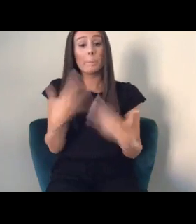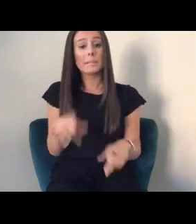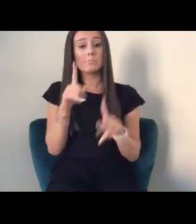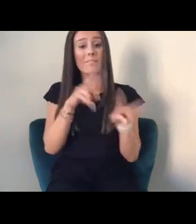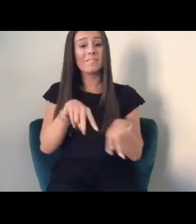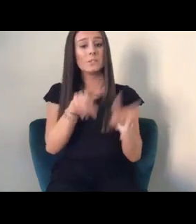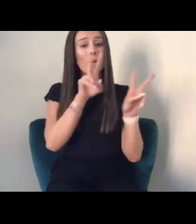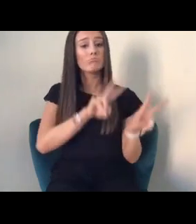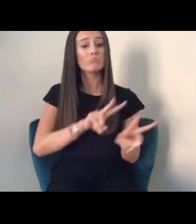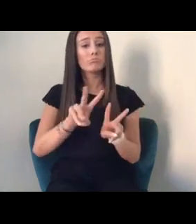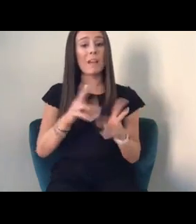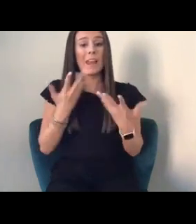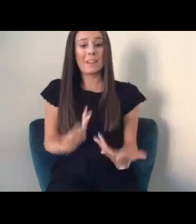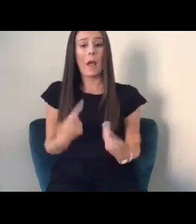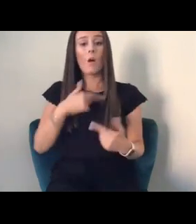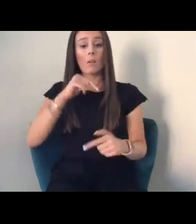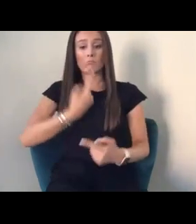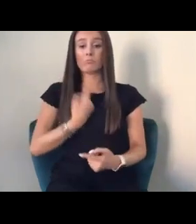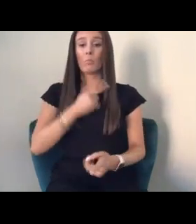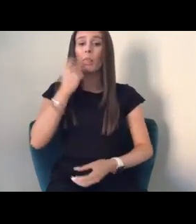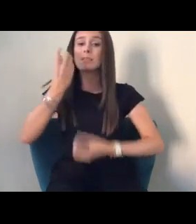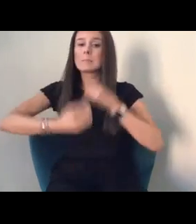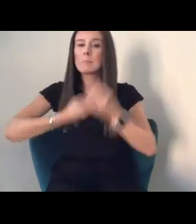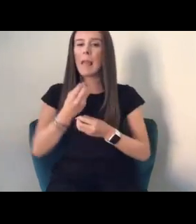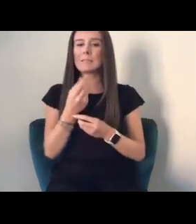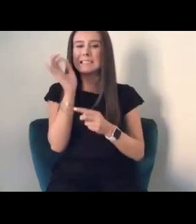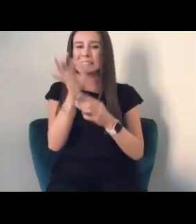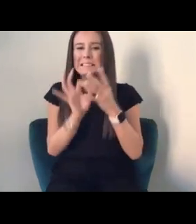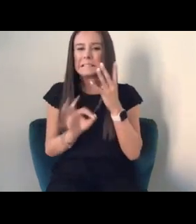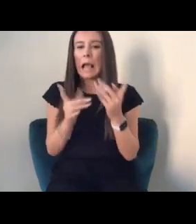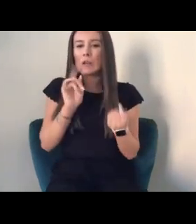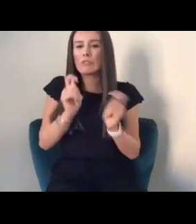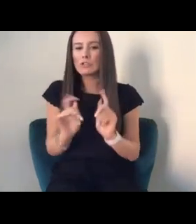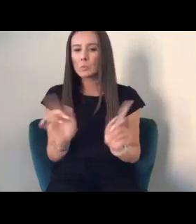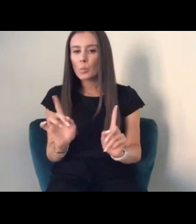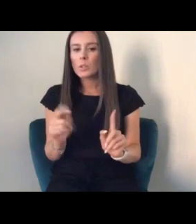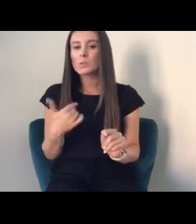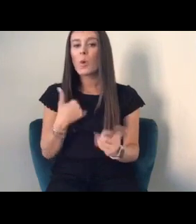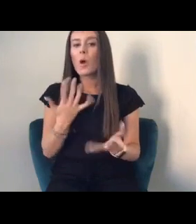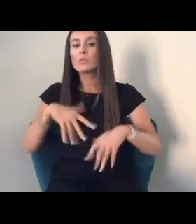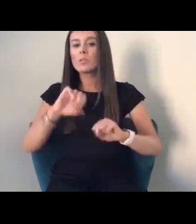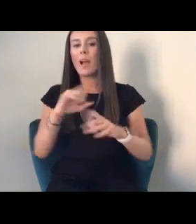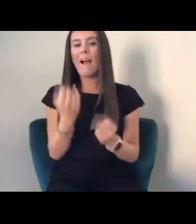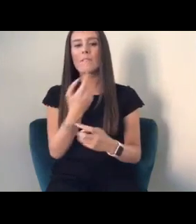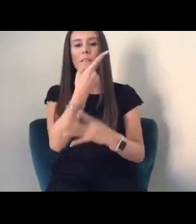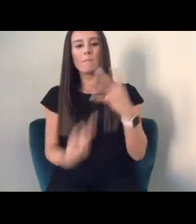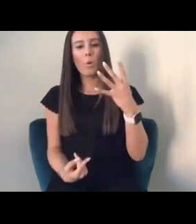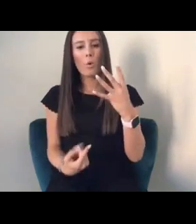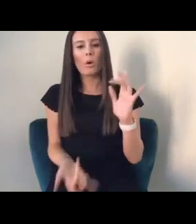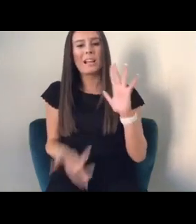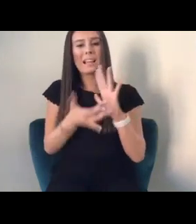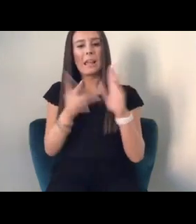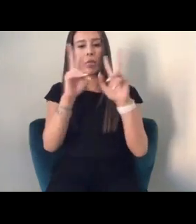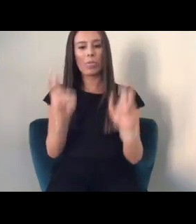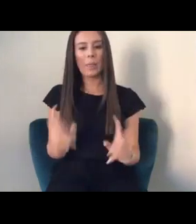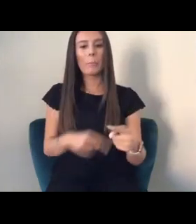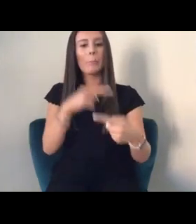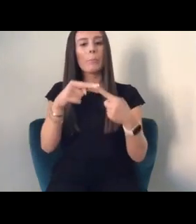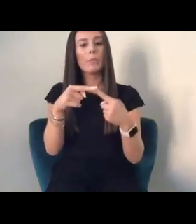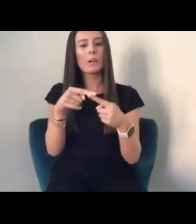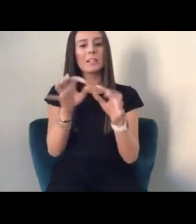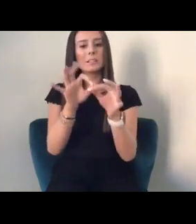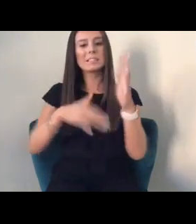we'll now run through the refinements in a little more depth. We'll start off by covering some of the key themes regarding the development boundary,